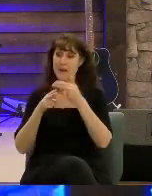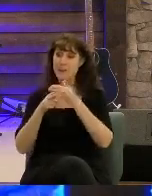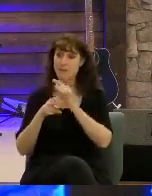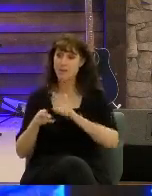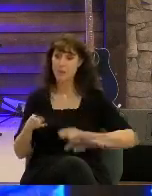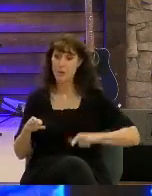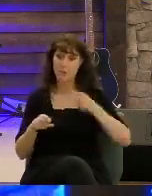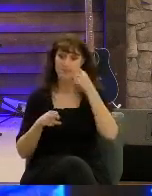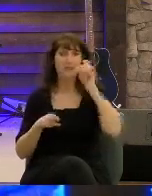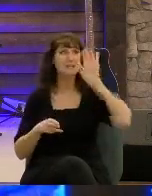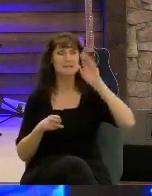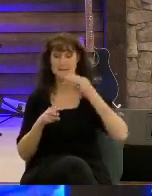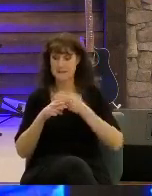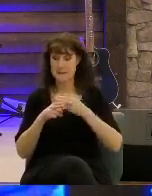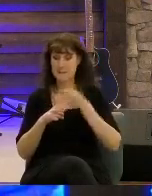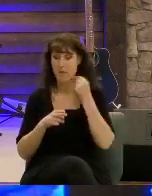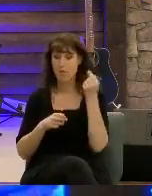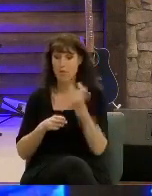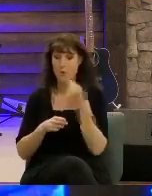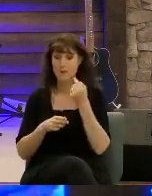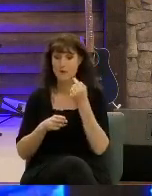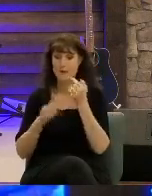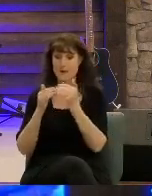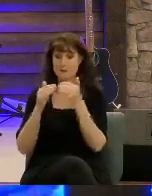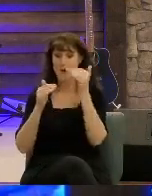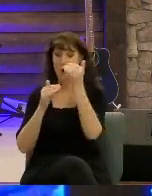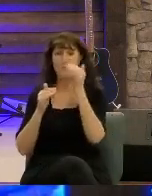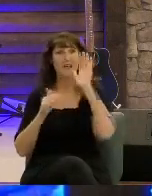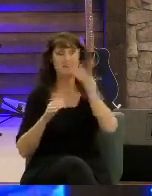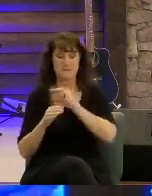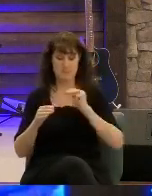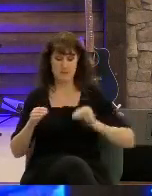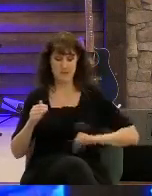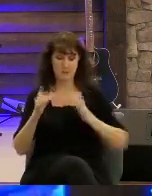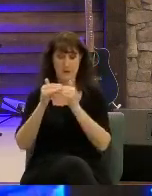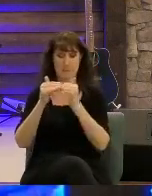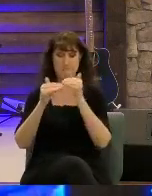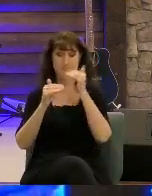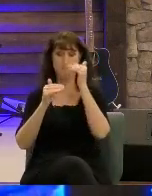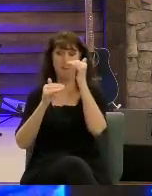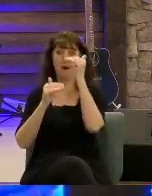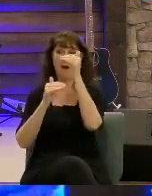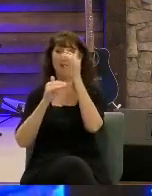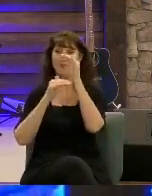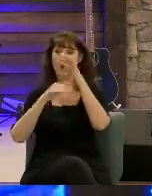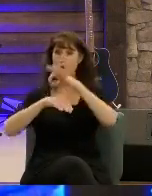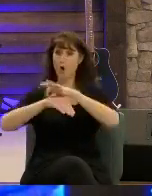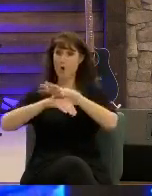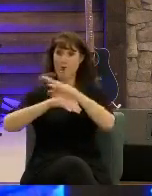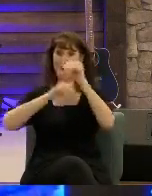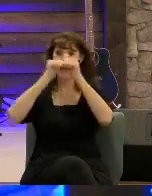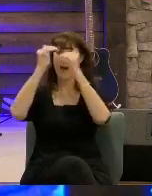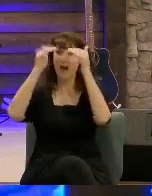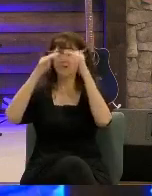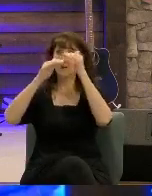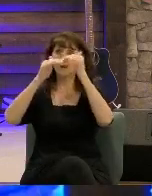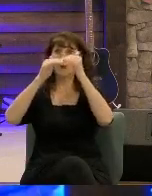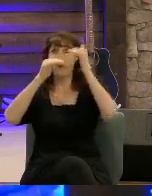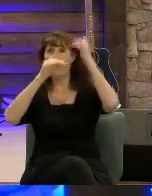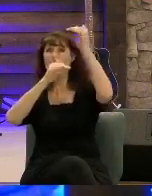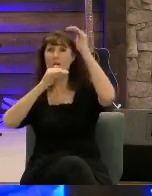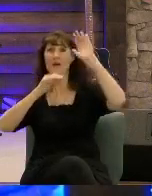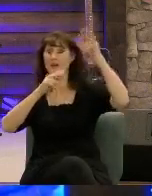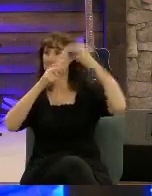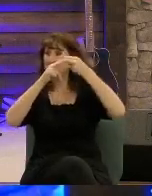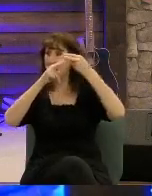for His name alone is exalted; His majesty is above earth and heaven. His name